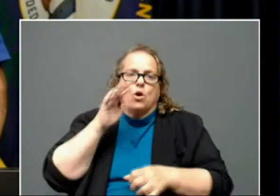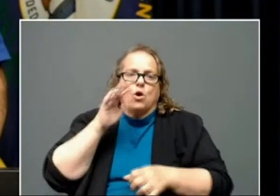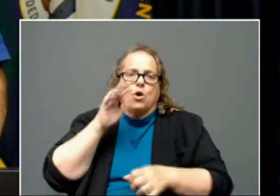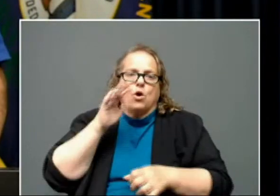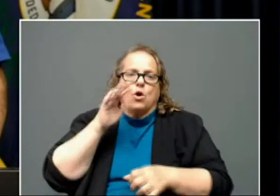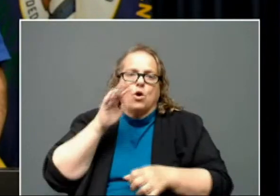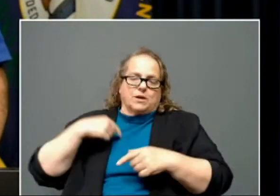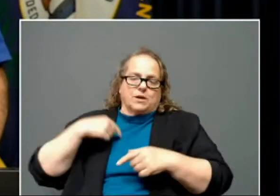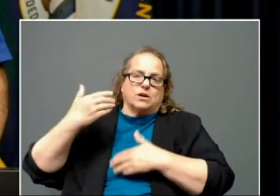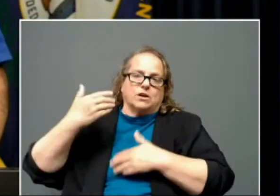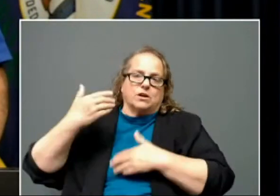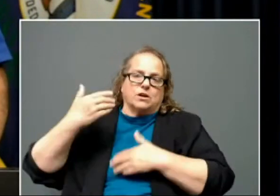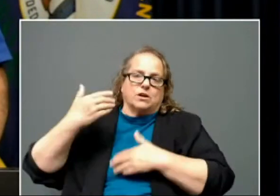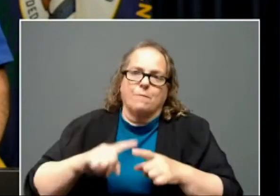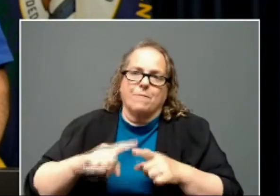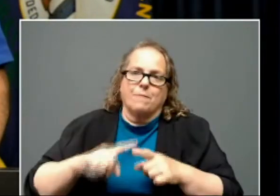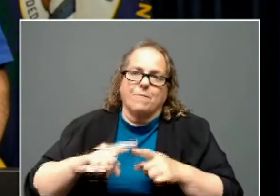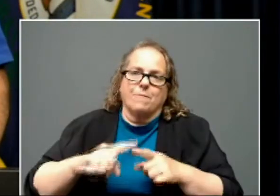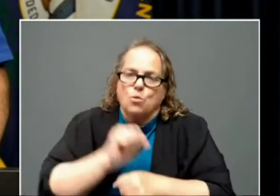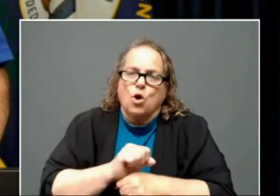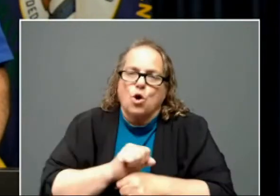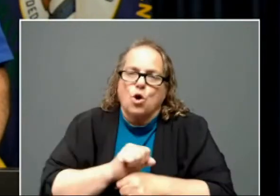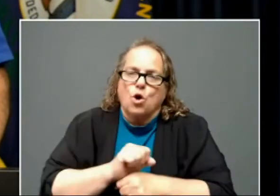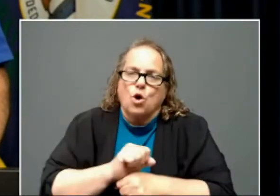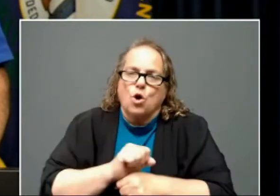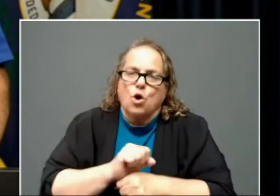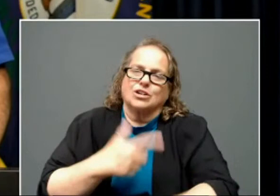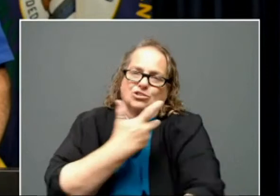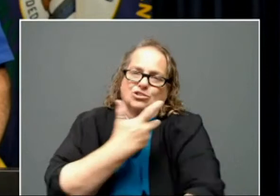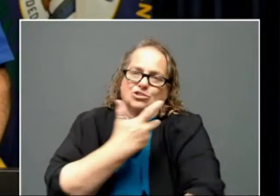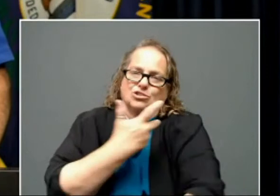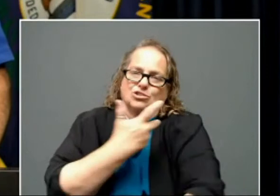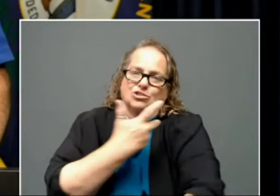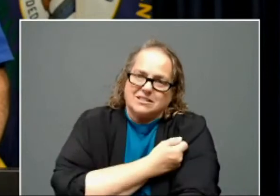work really hard, especially over the coming weeks, to get where we